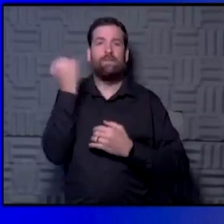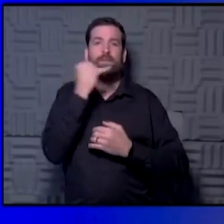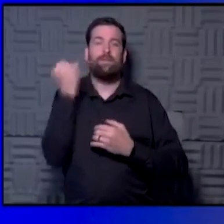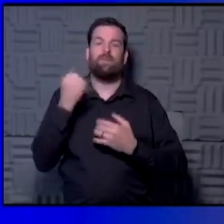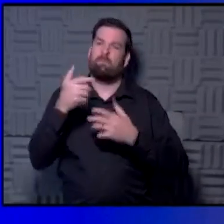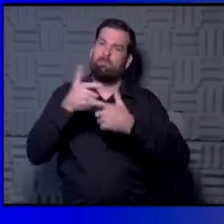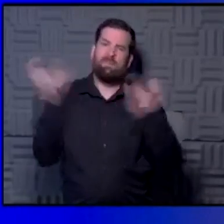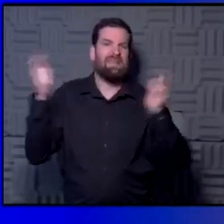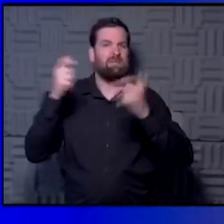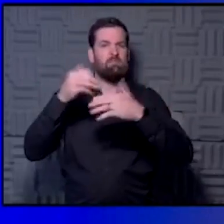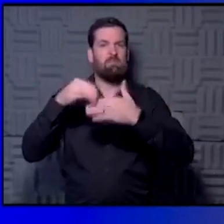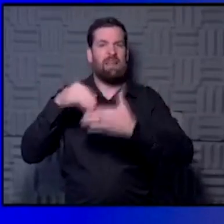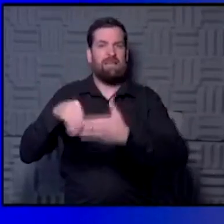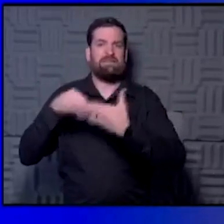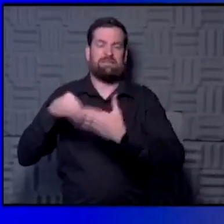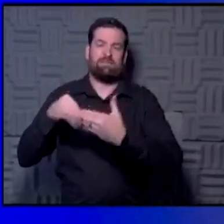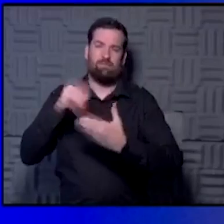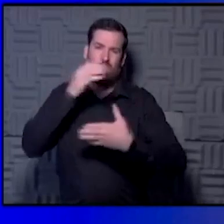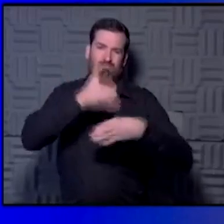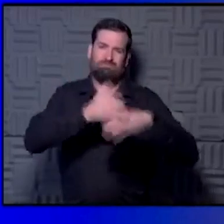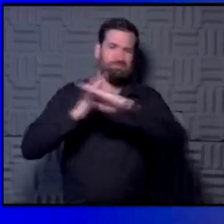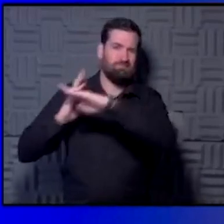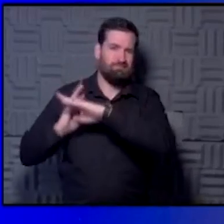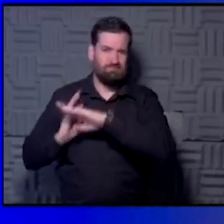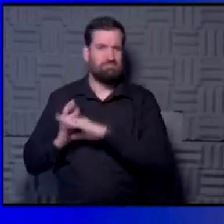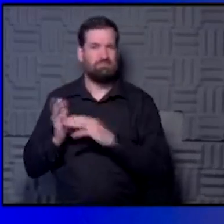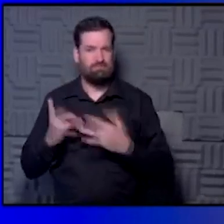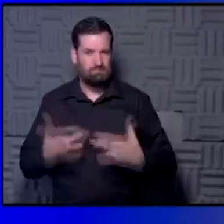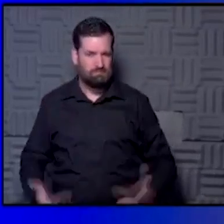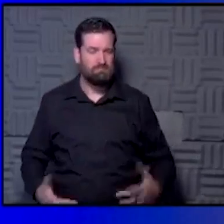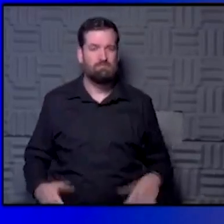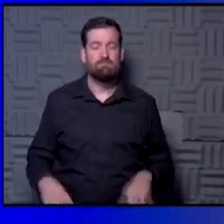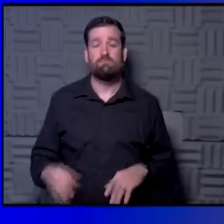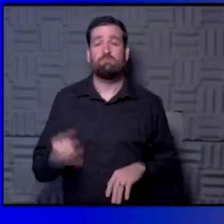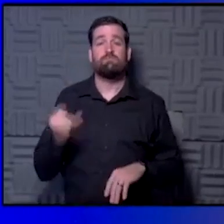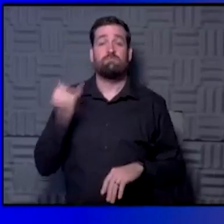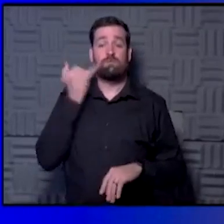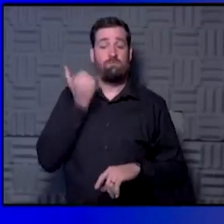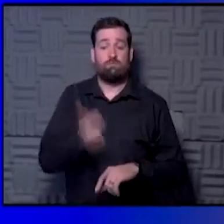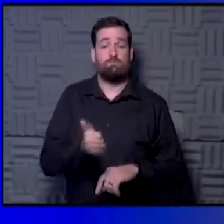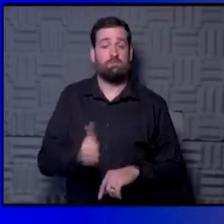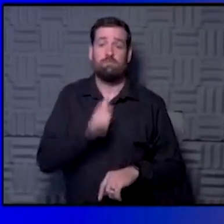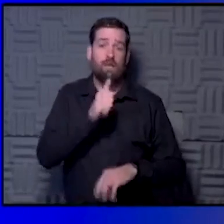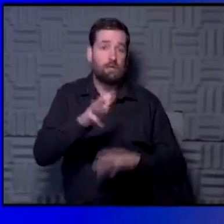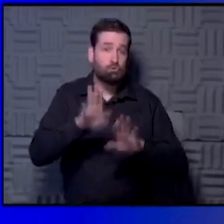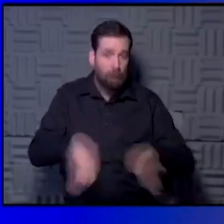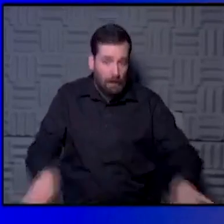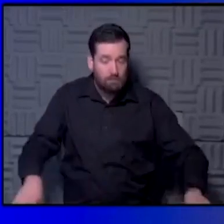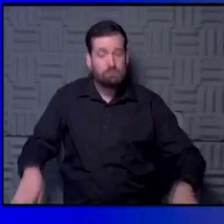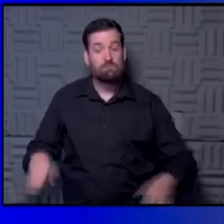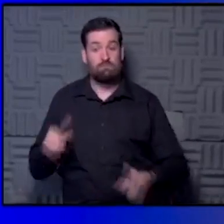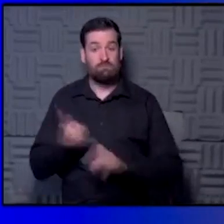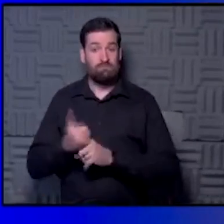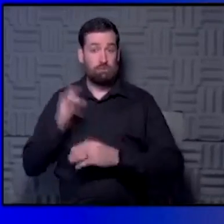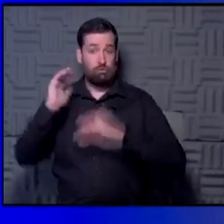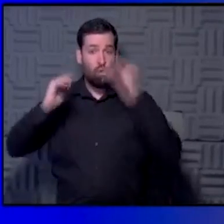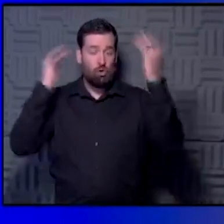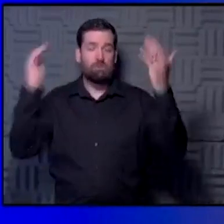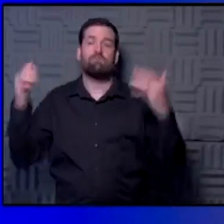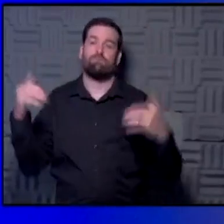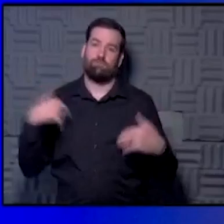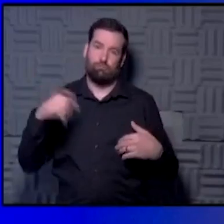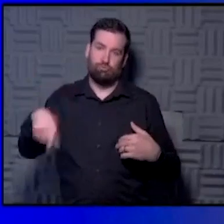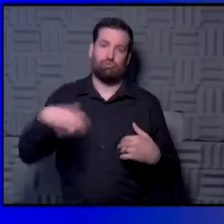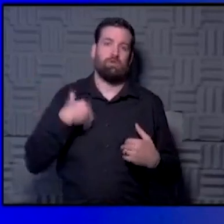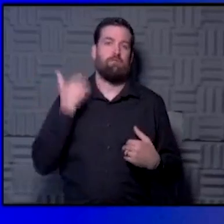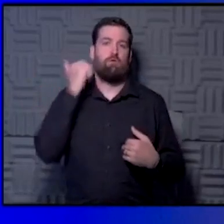plastic barrier to a lot of droplets that you're going to be breathing out in general. If you are not a child, if you're an adult, then you should probably have your cloth face